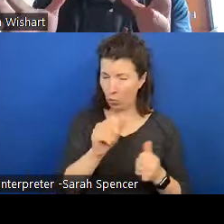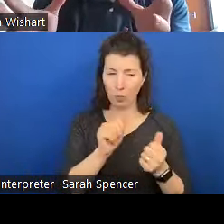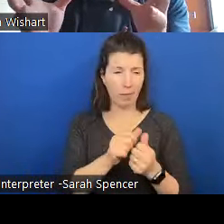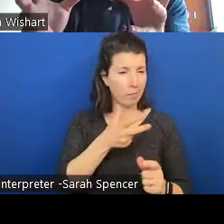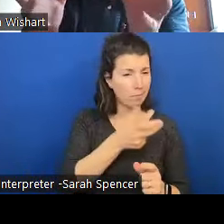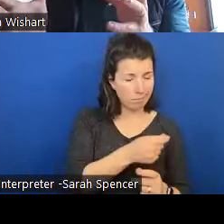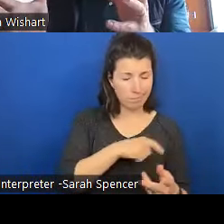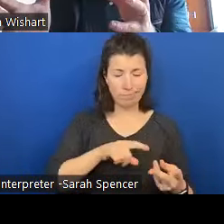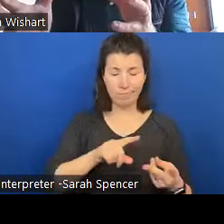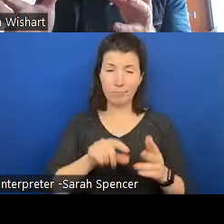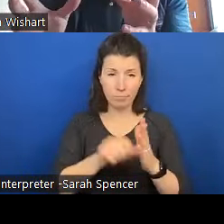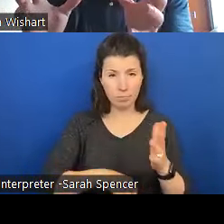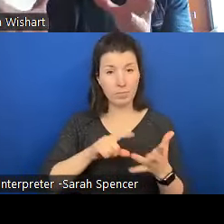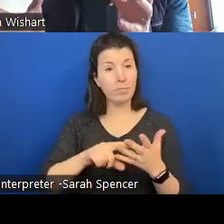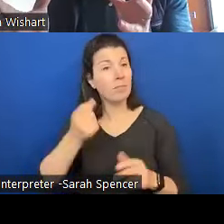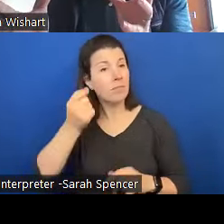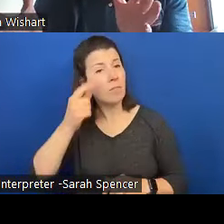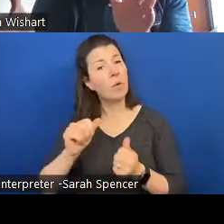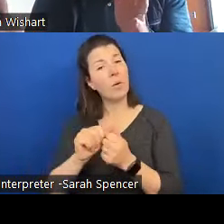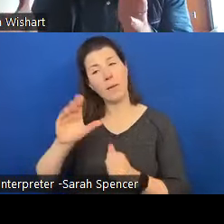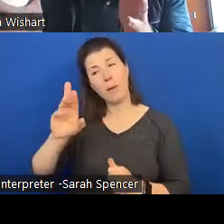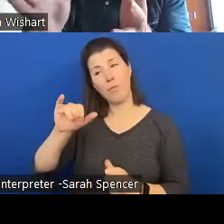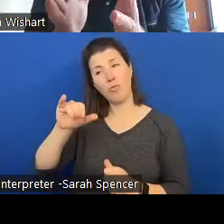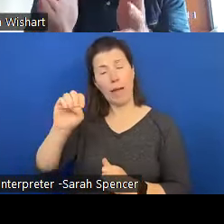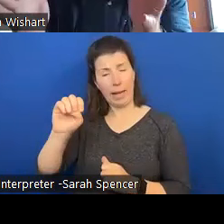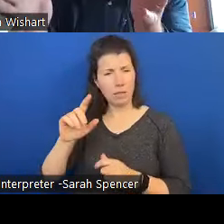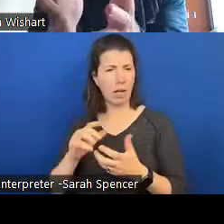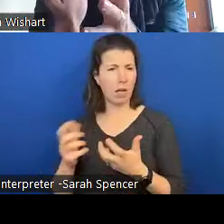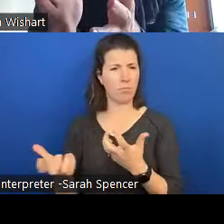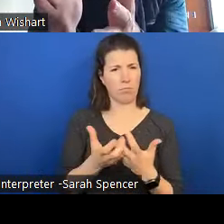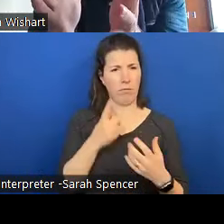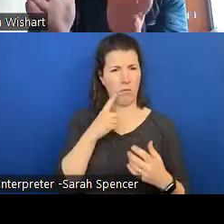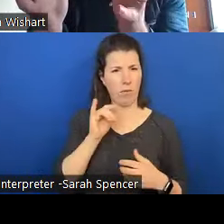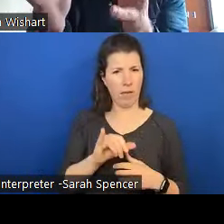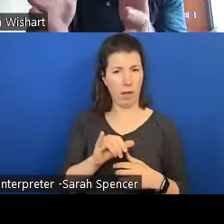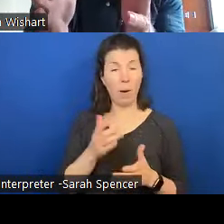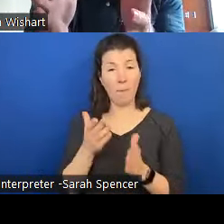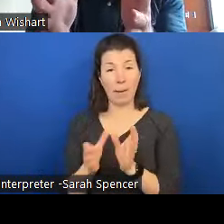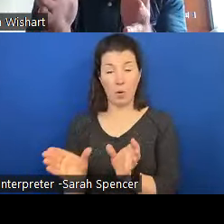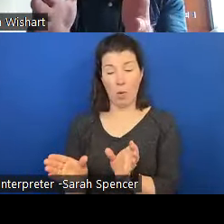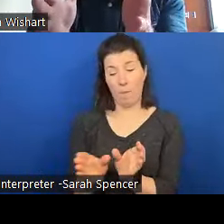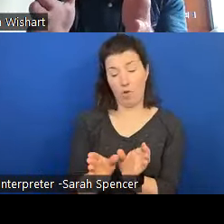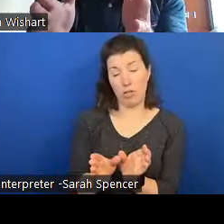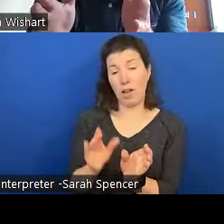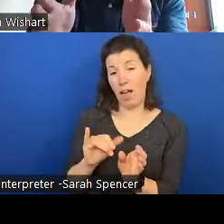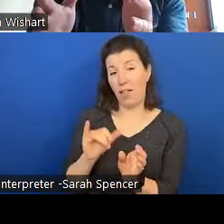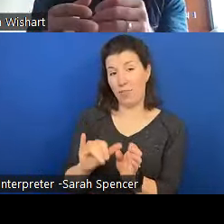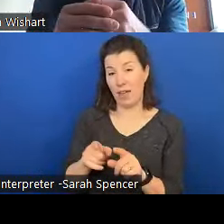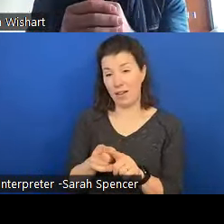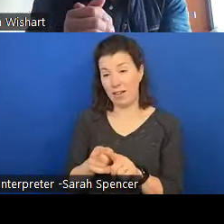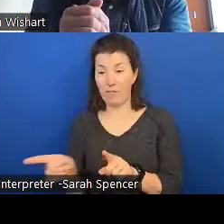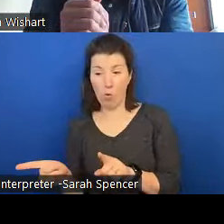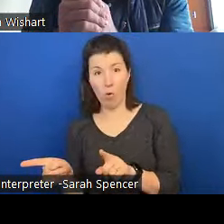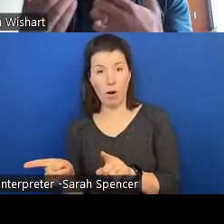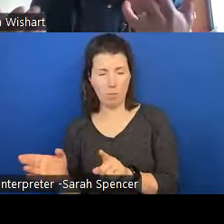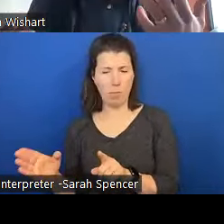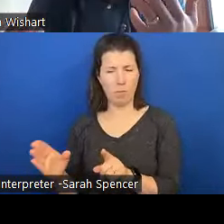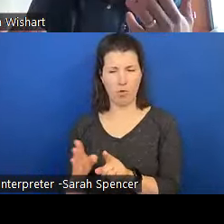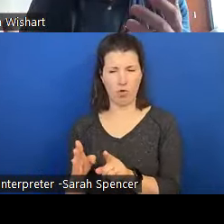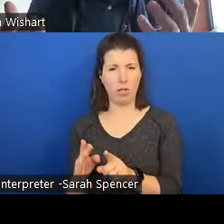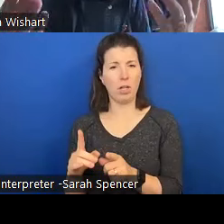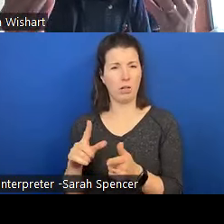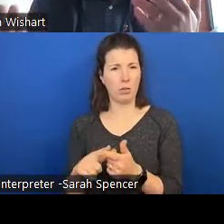bracing, sometimes we'll accommodate for those deformities, or we may be pushing on those deformities to try to get them into a better position.